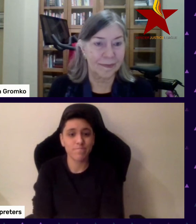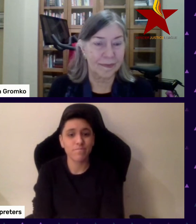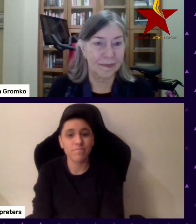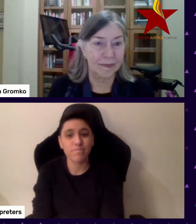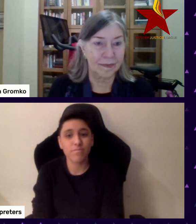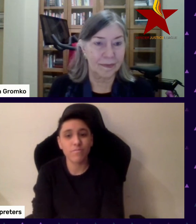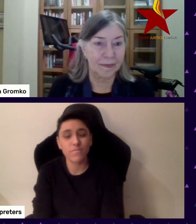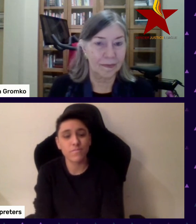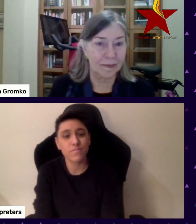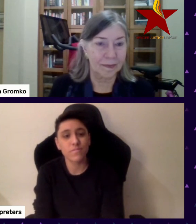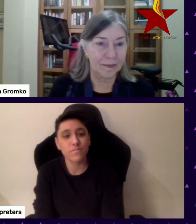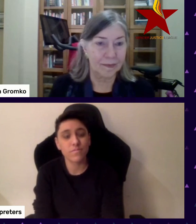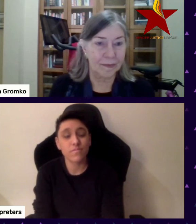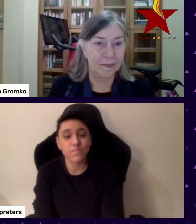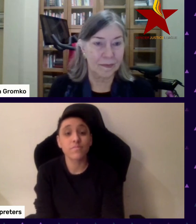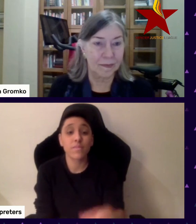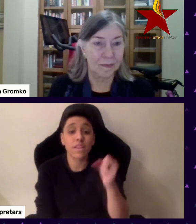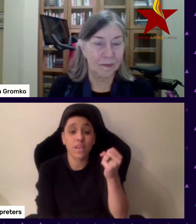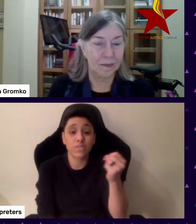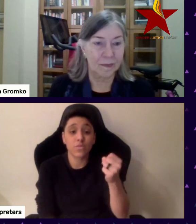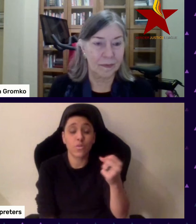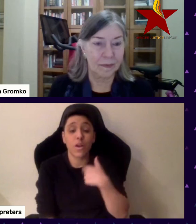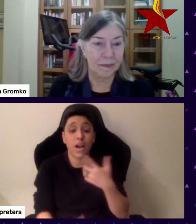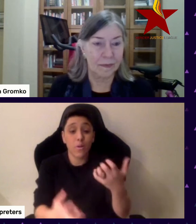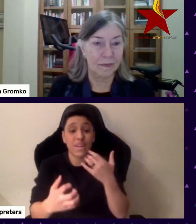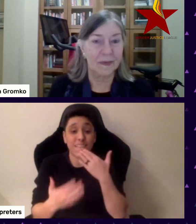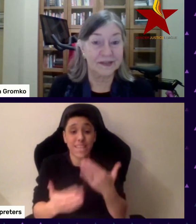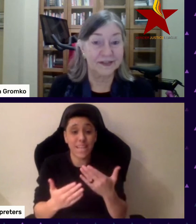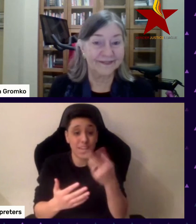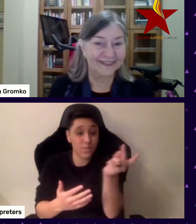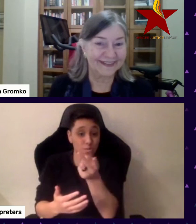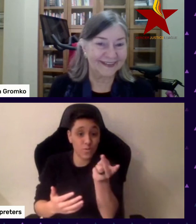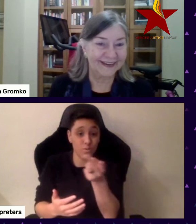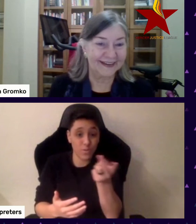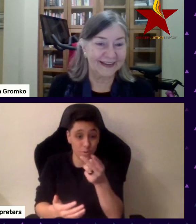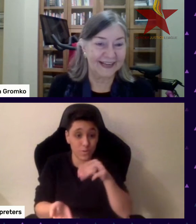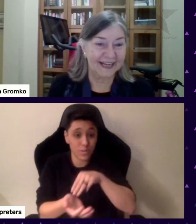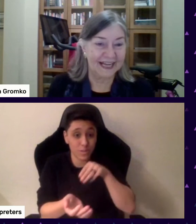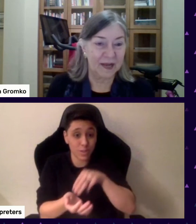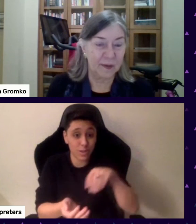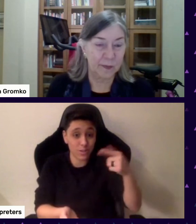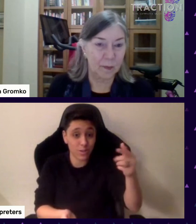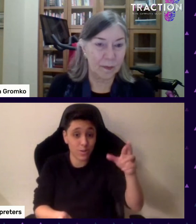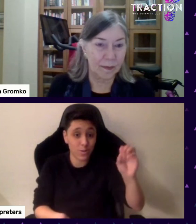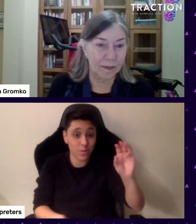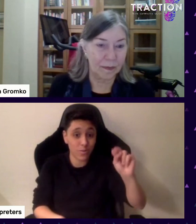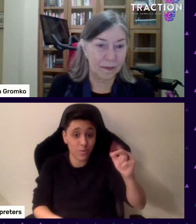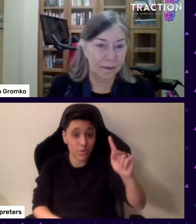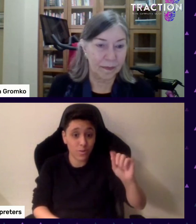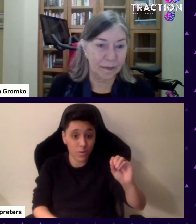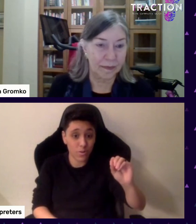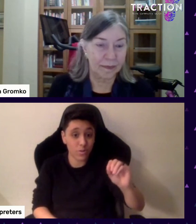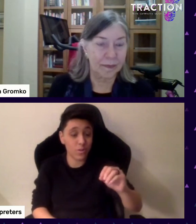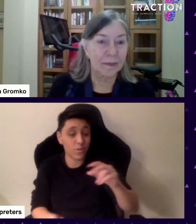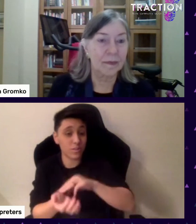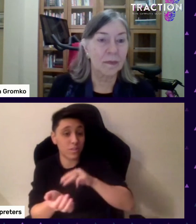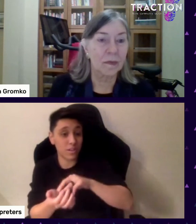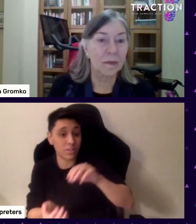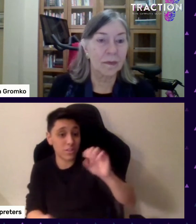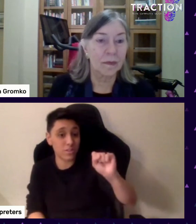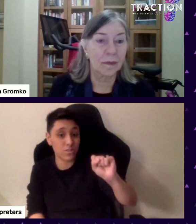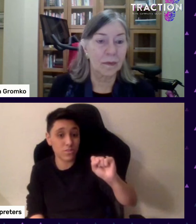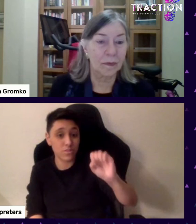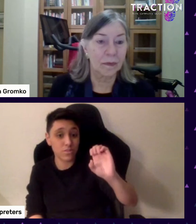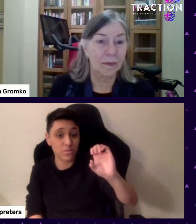Yeah. So I want to thank both of you, Dr. Gromko, Dr. Schine. It's a pleasure to see you both. I see Dr.